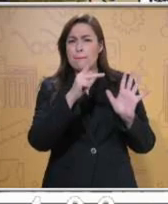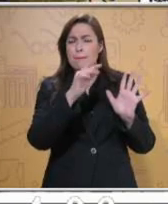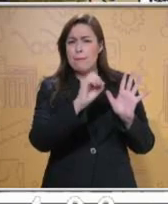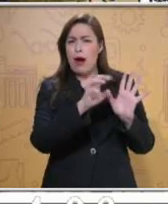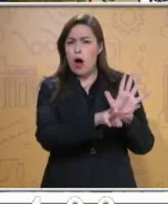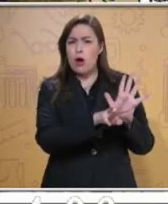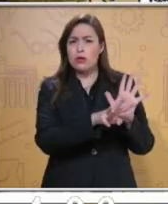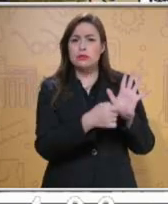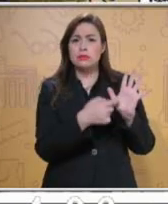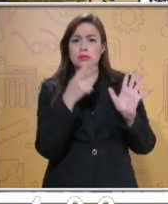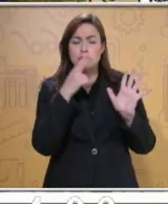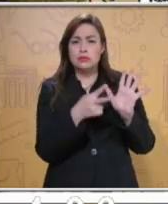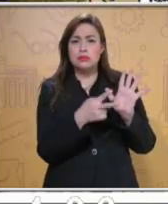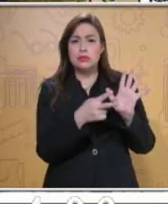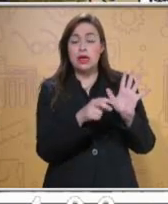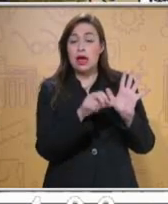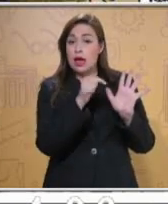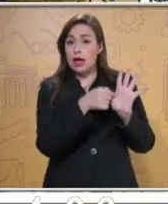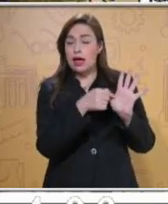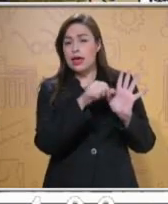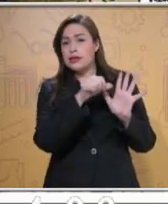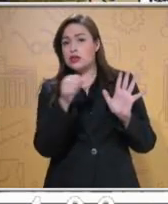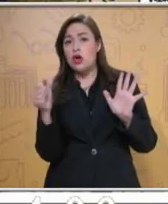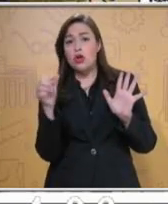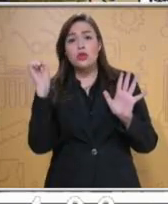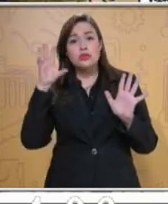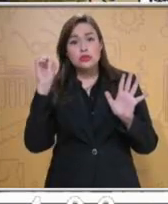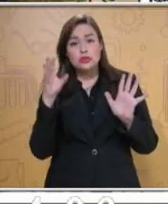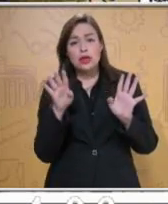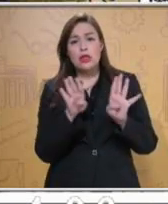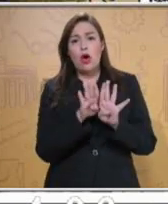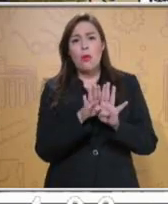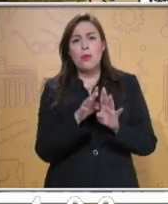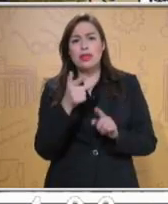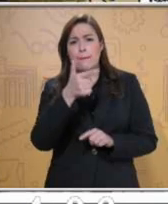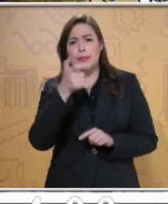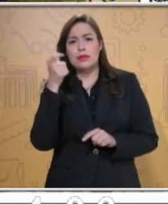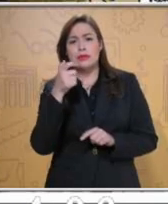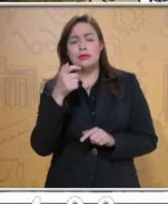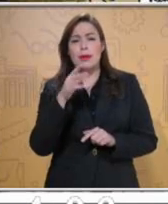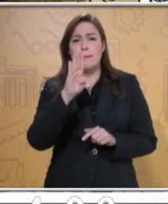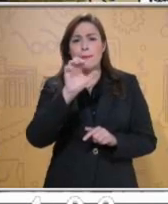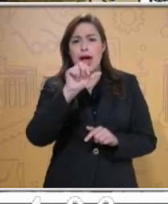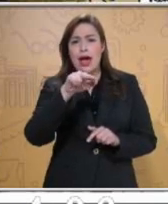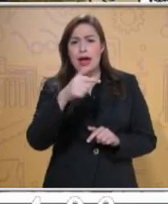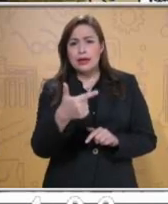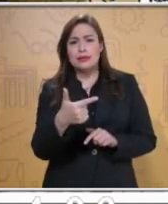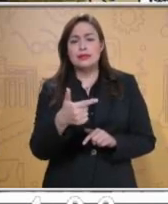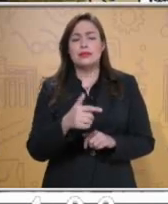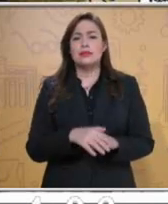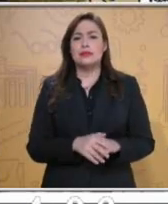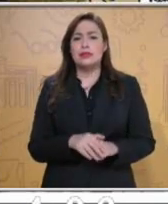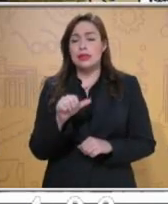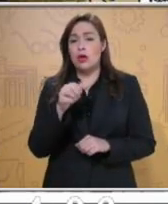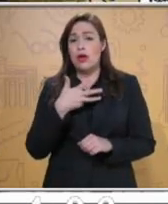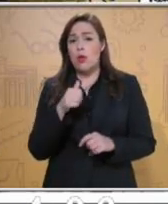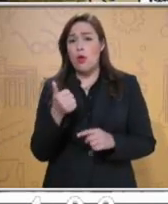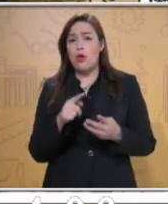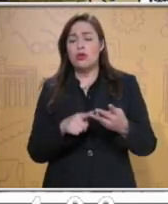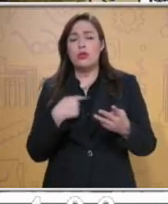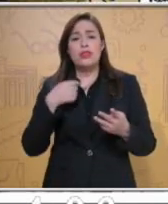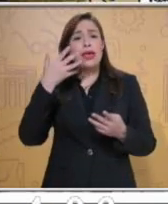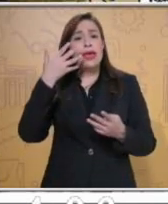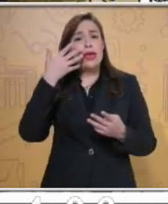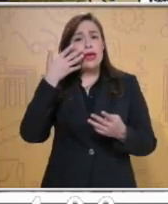Then we have another one that represents the sound of a gun, bang. We have another one with